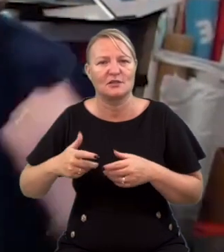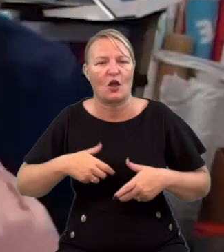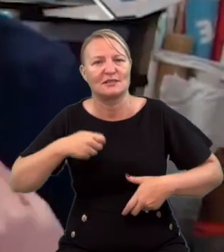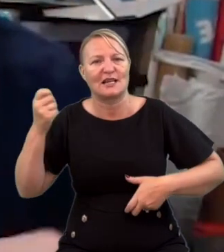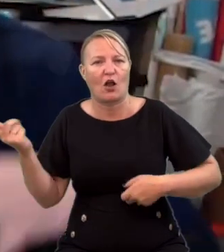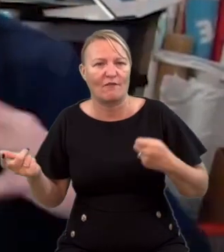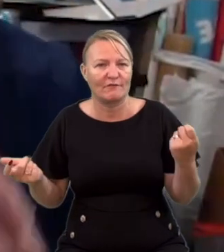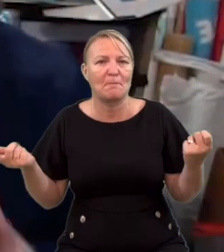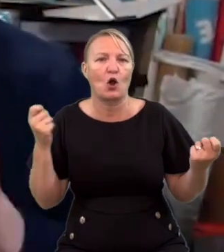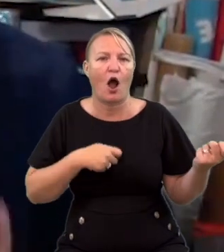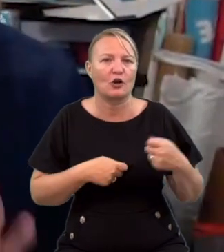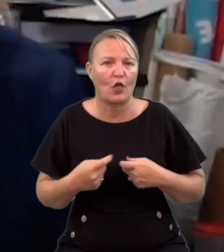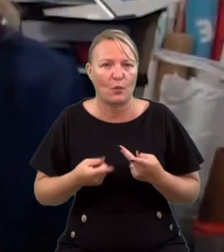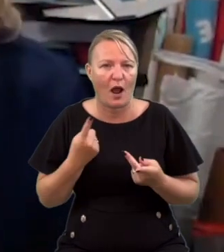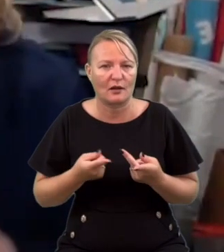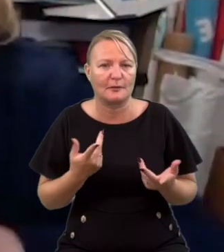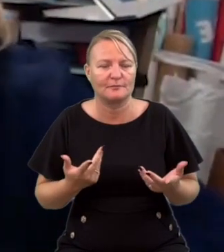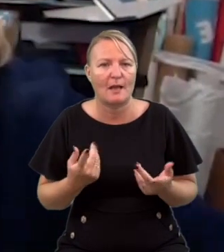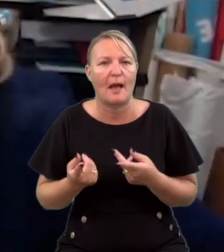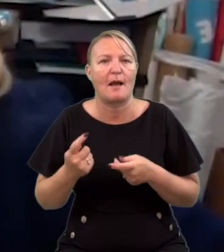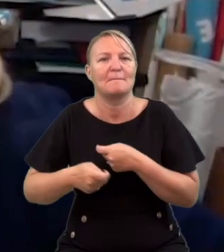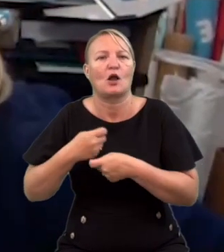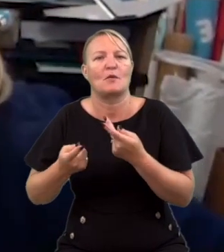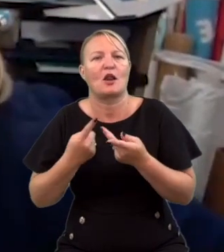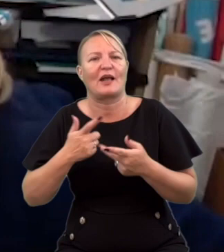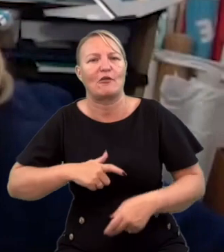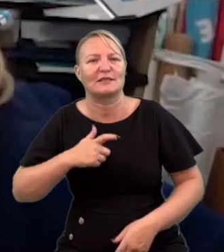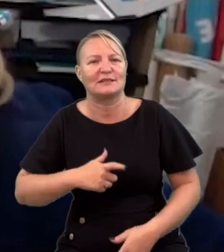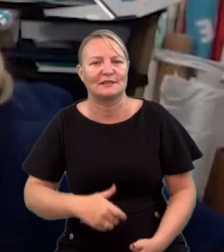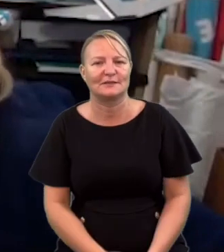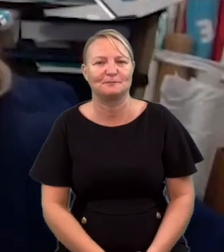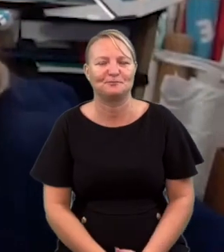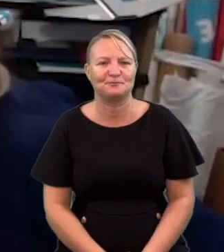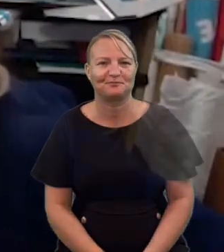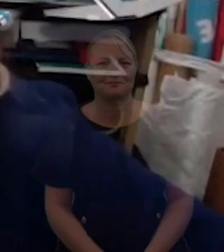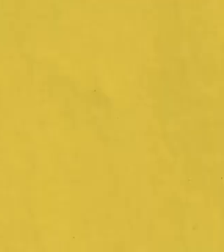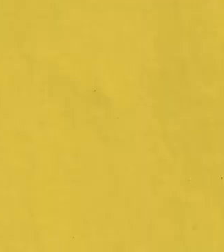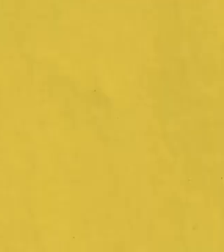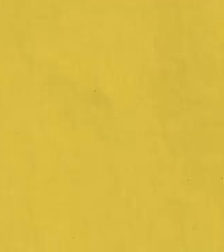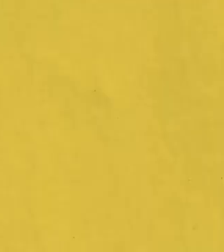and put on another bit and become another character. Very stylized, yeah.